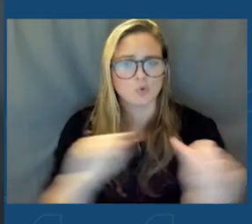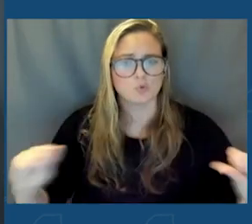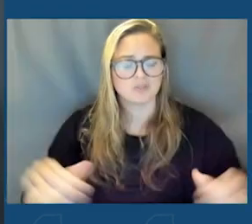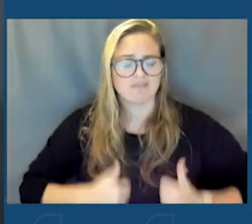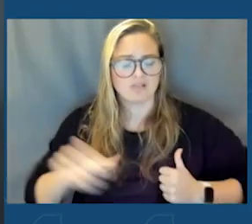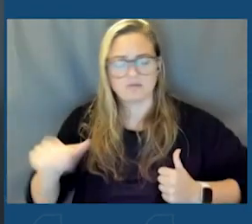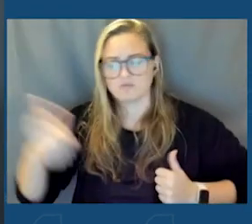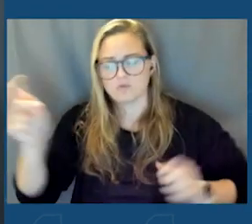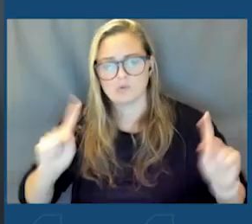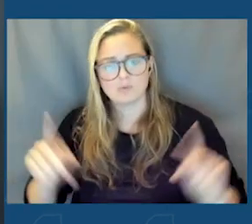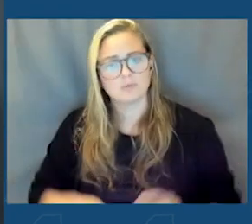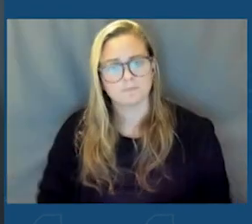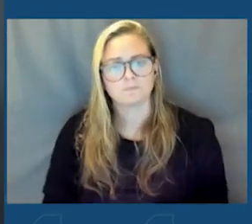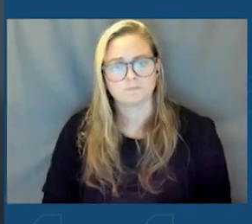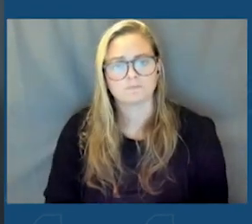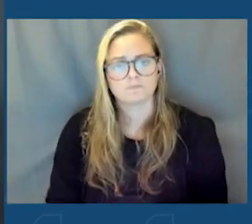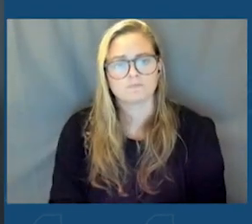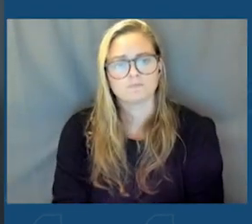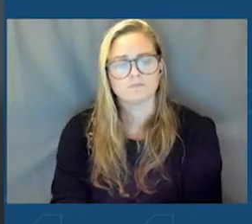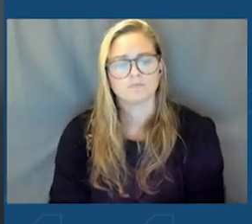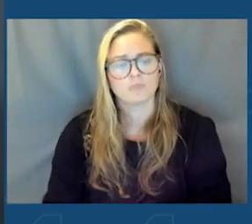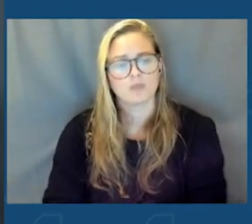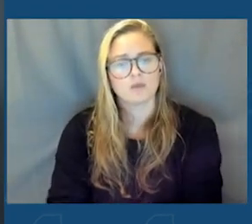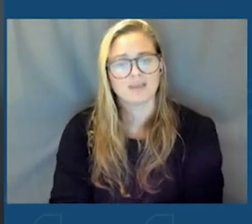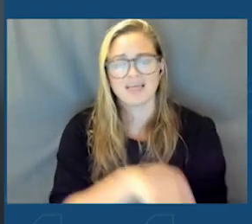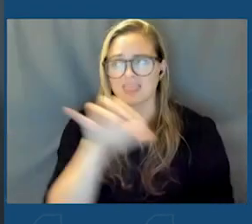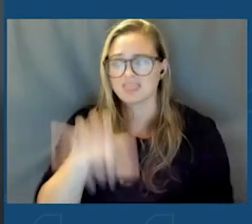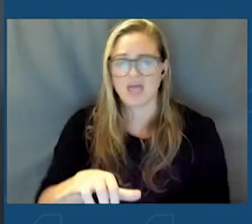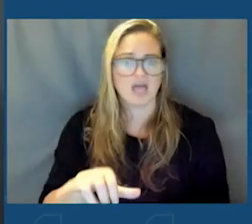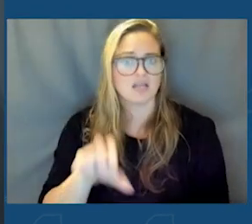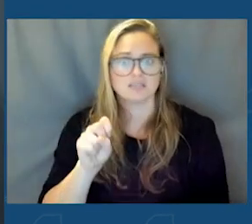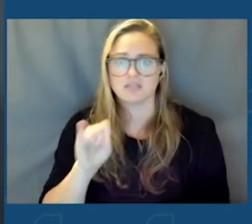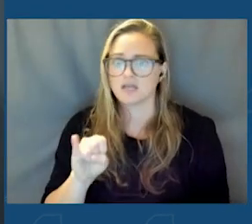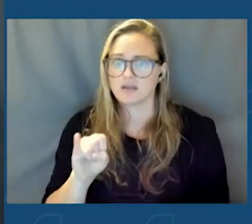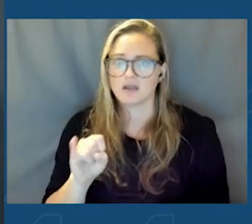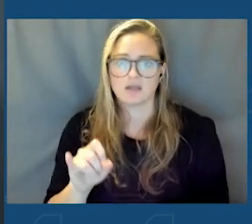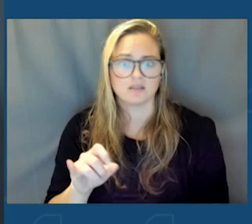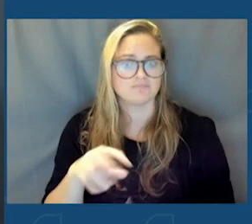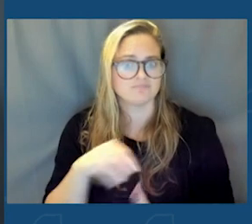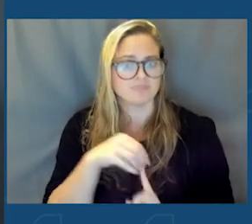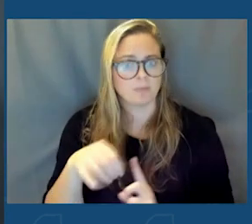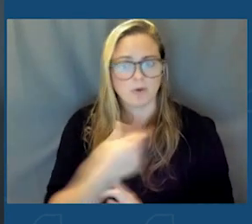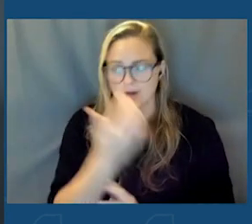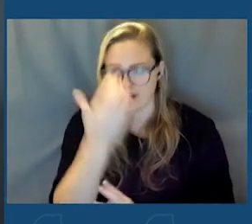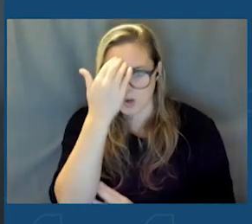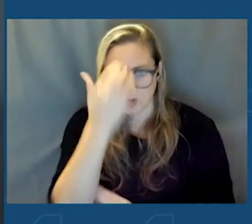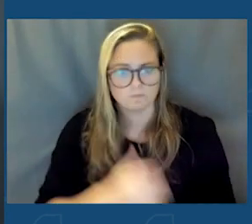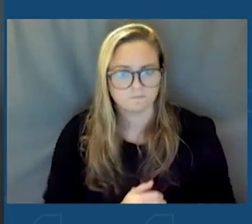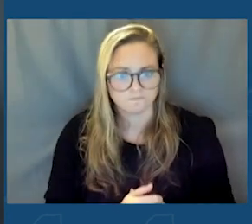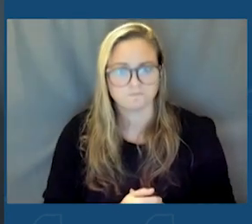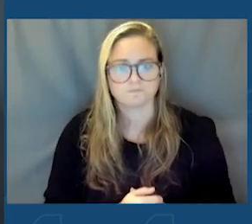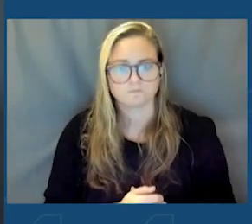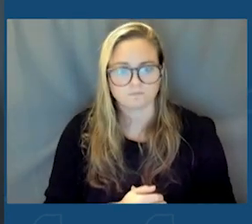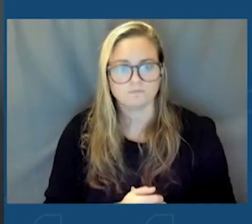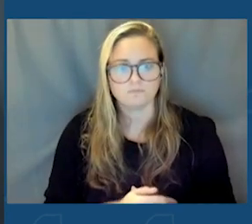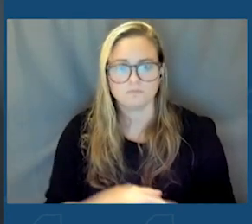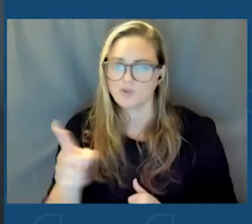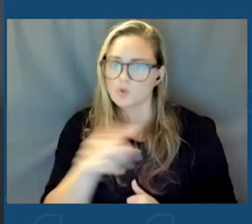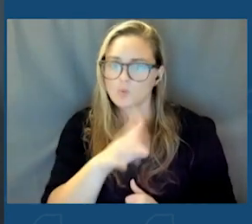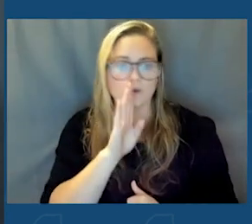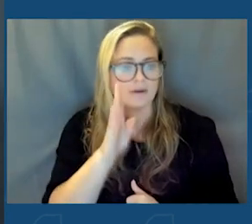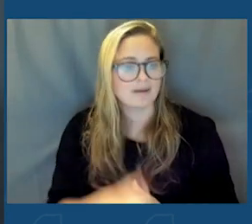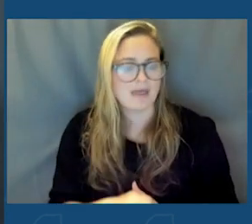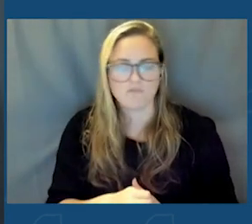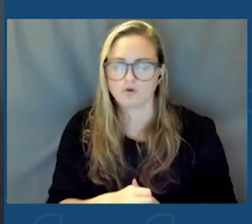others. That is the Staten Island spirit that I know and I cherish. So you are never going to be, in my